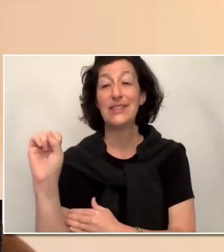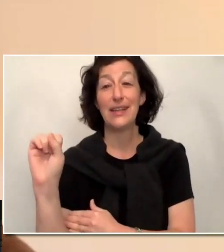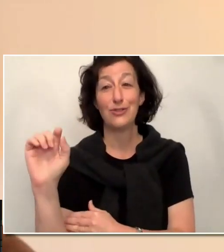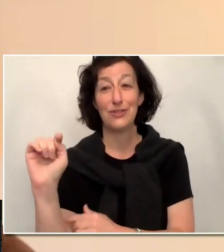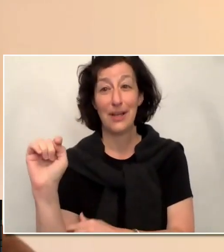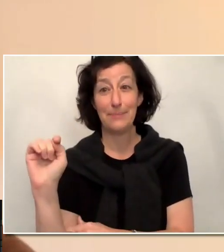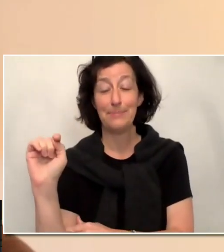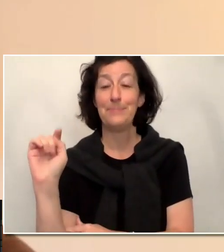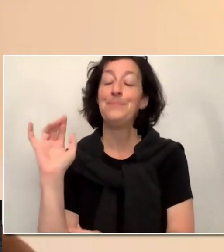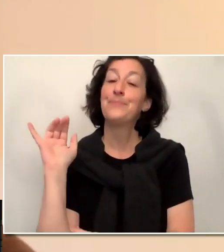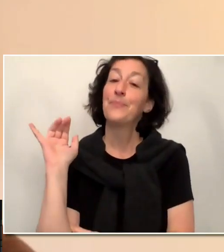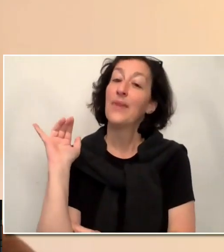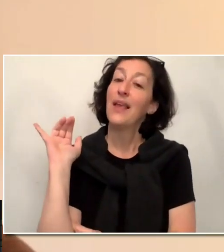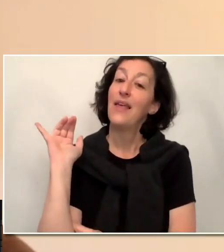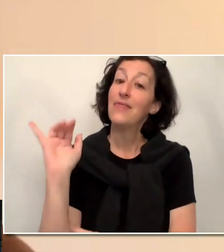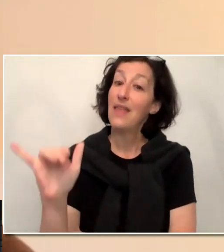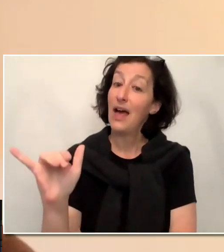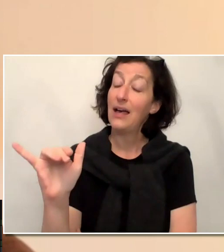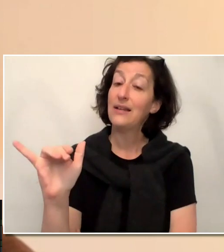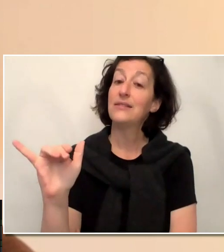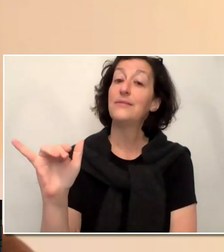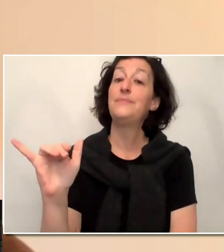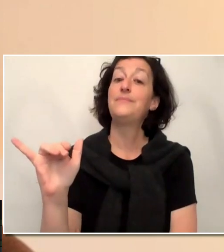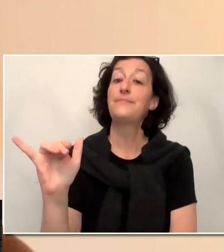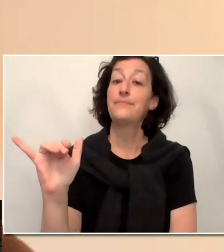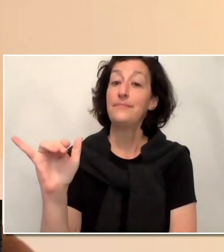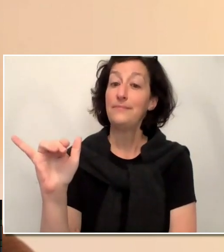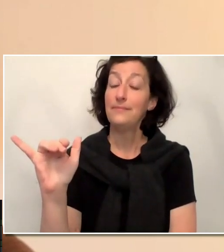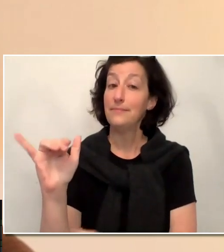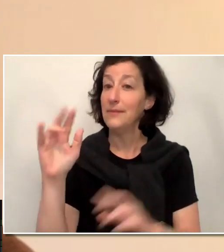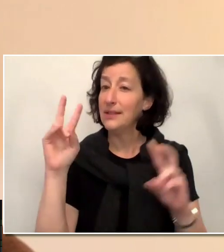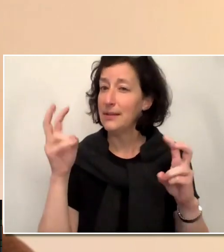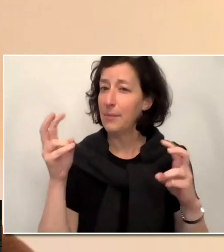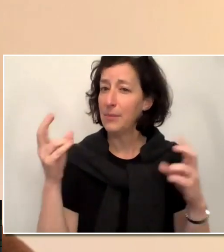which is will be